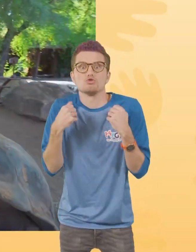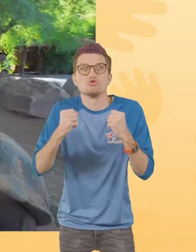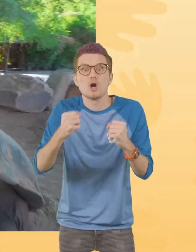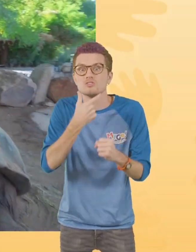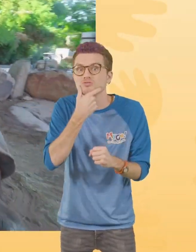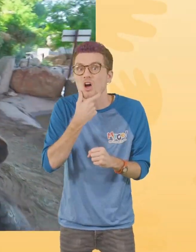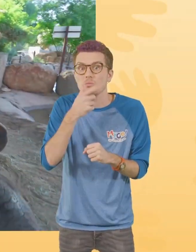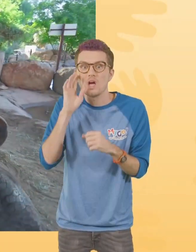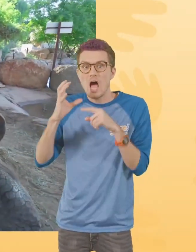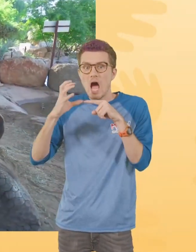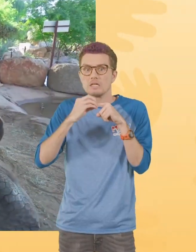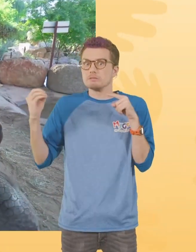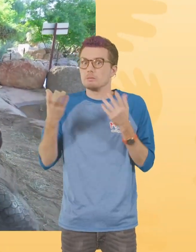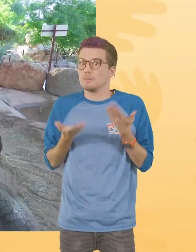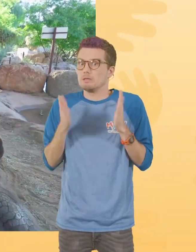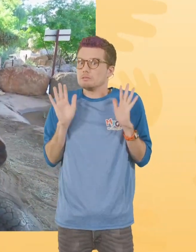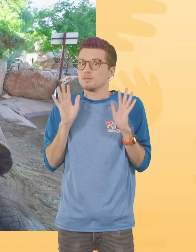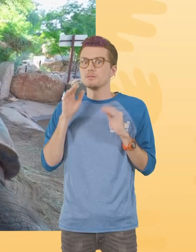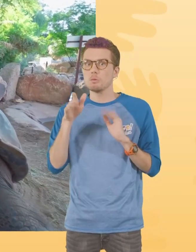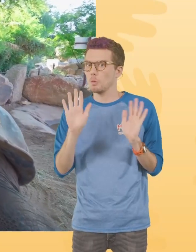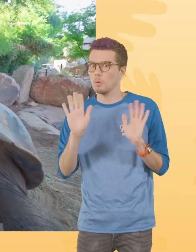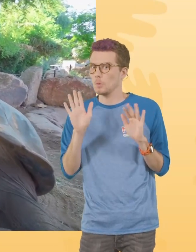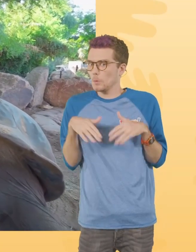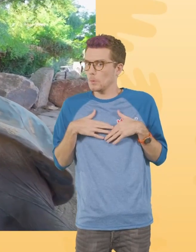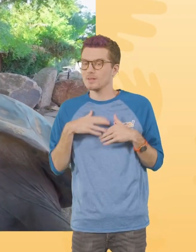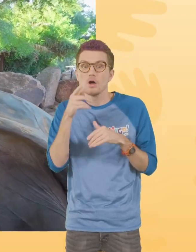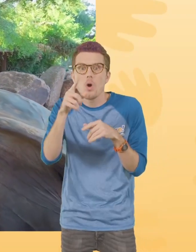jaws and might bite my finger off. Here you go.